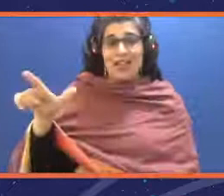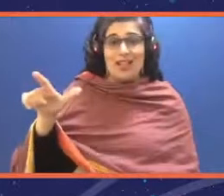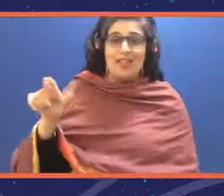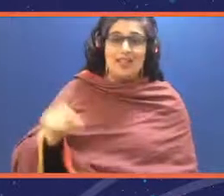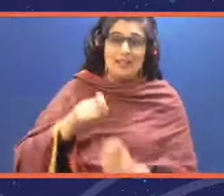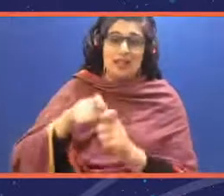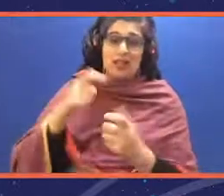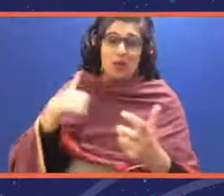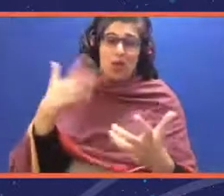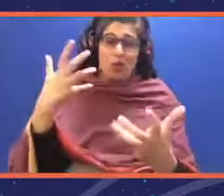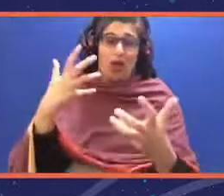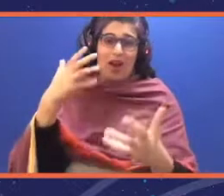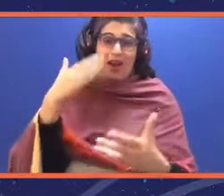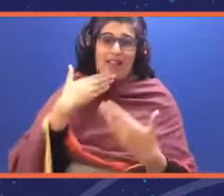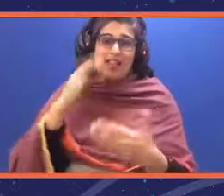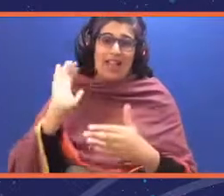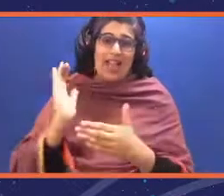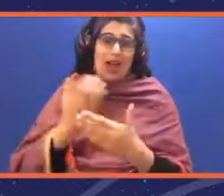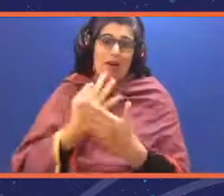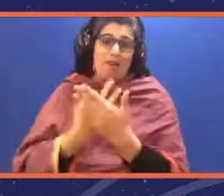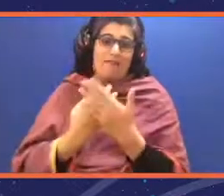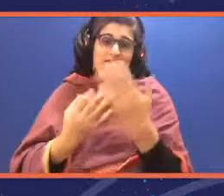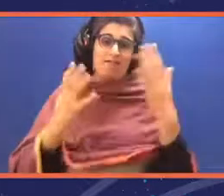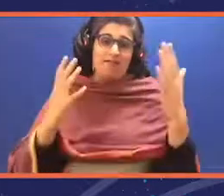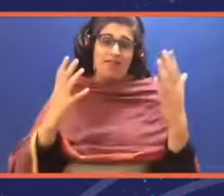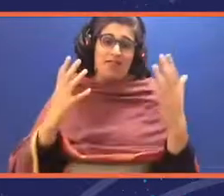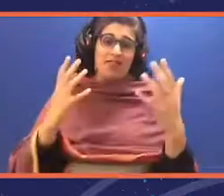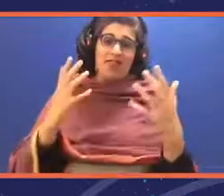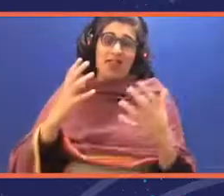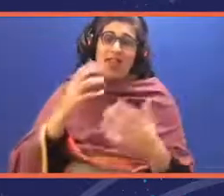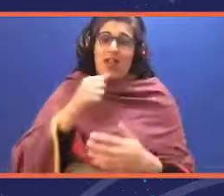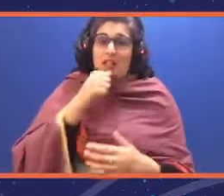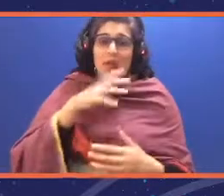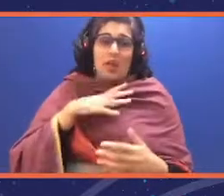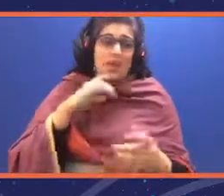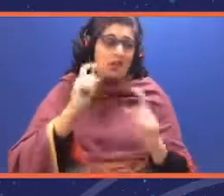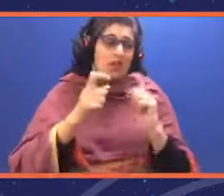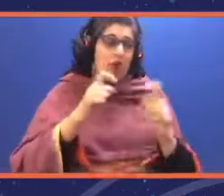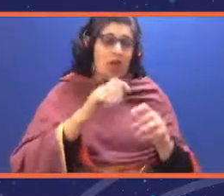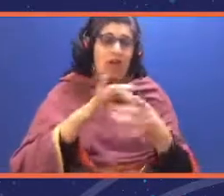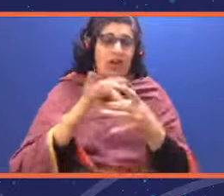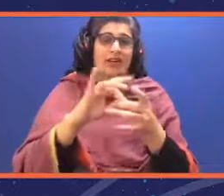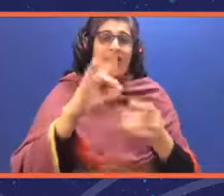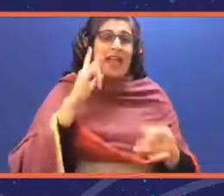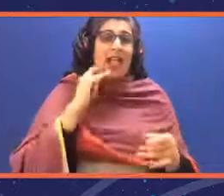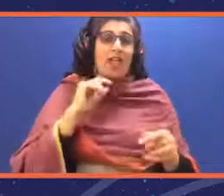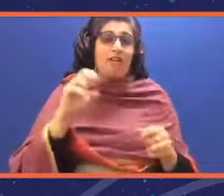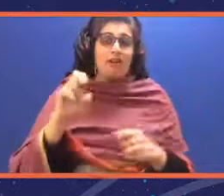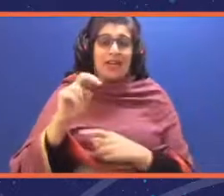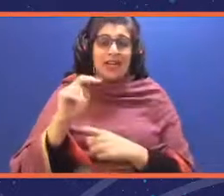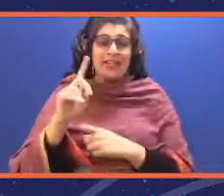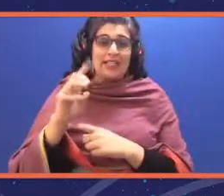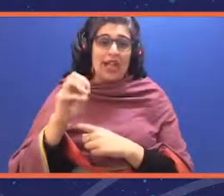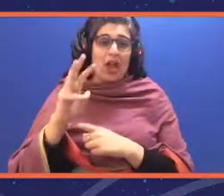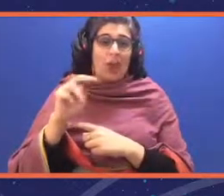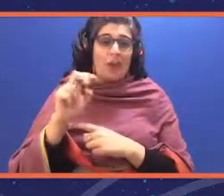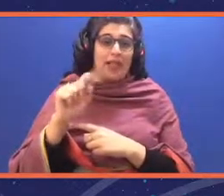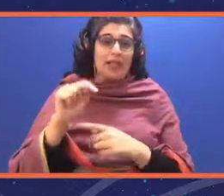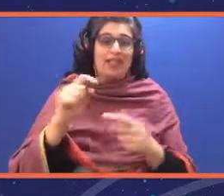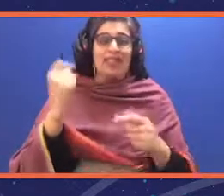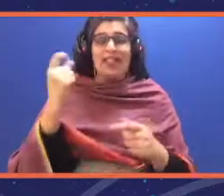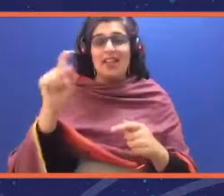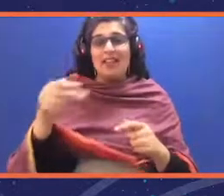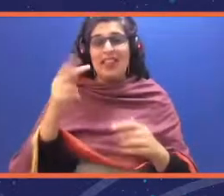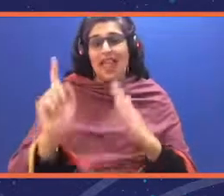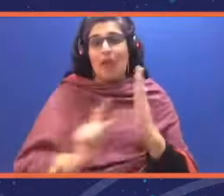thank our funders, the Women Donors Network, the California Endowment, the 11th Hour Project. And you can